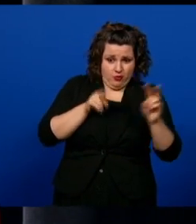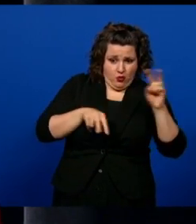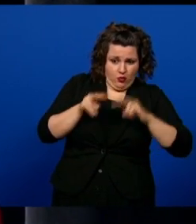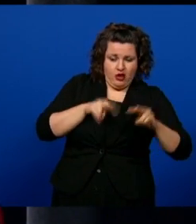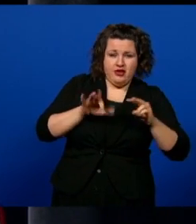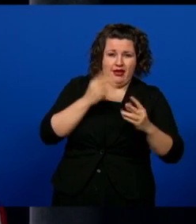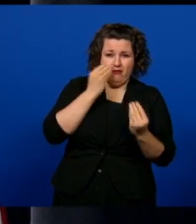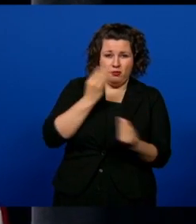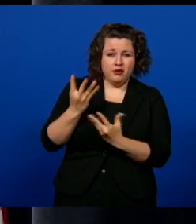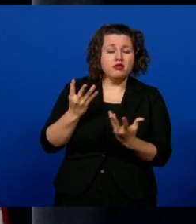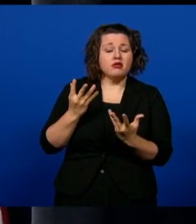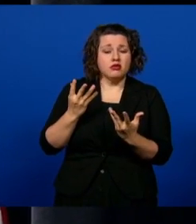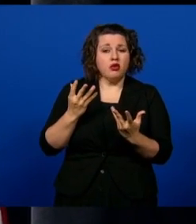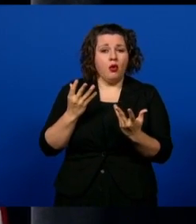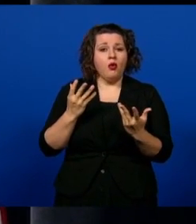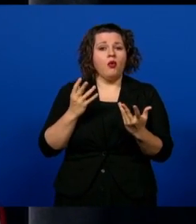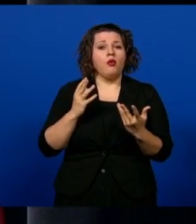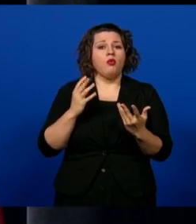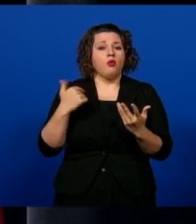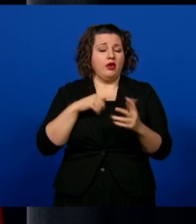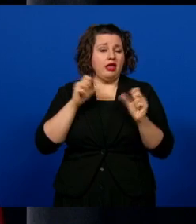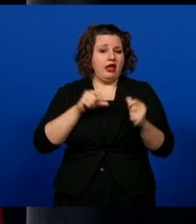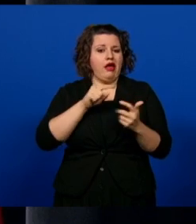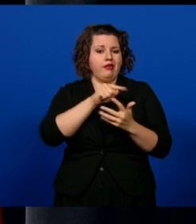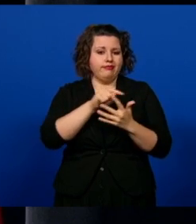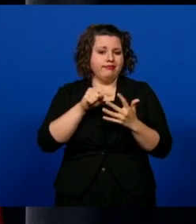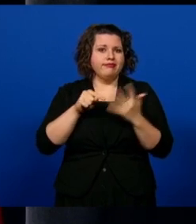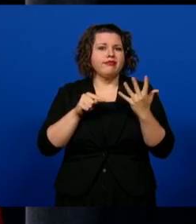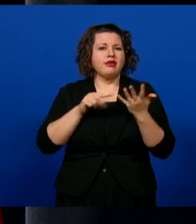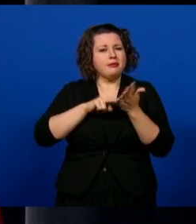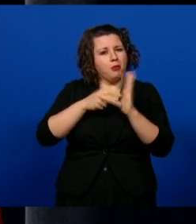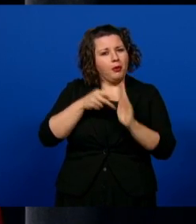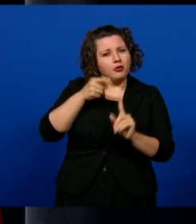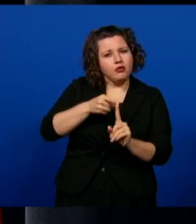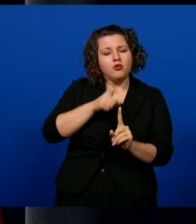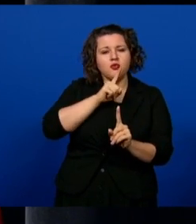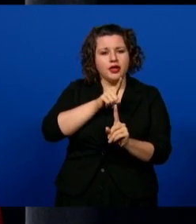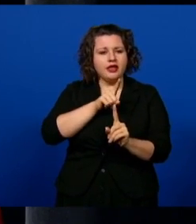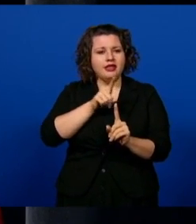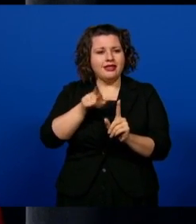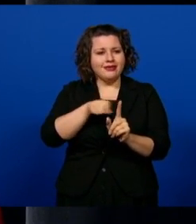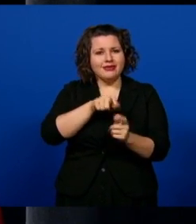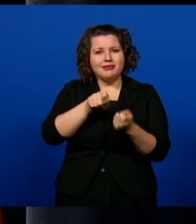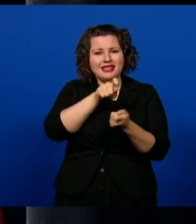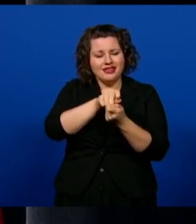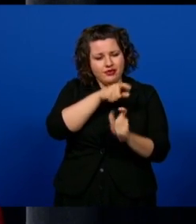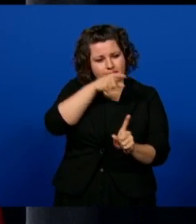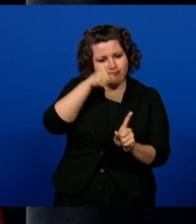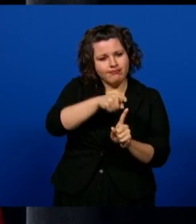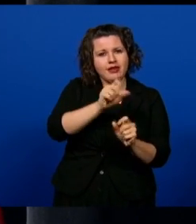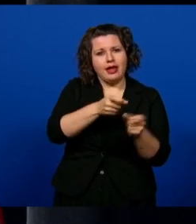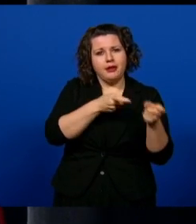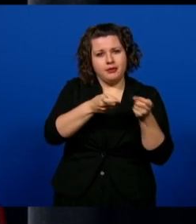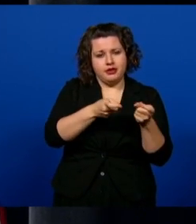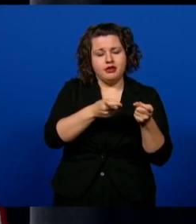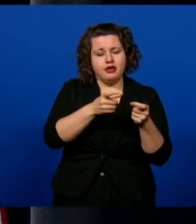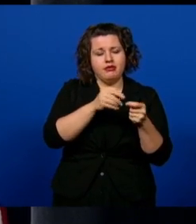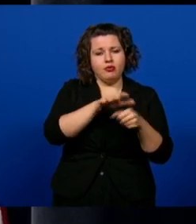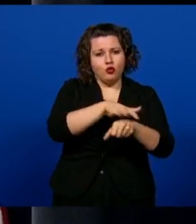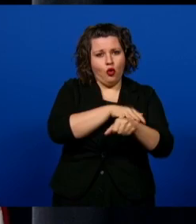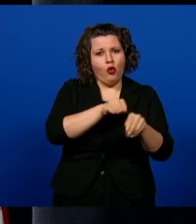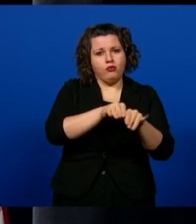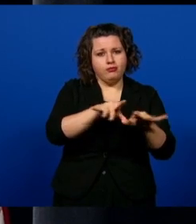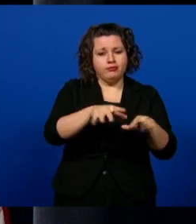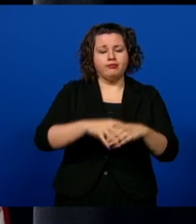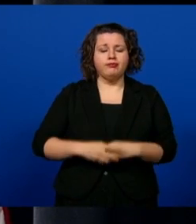are the actions that we can take that will be more purposeful in helping us really manage and maintain the virus activity across the